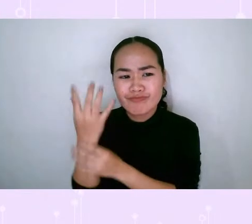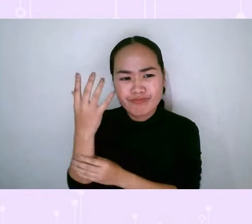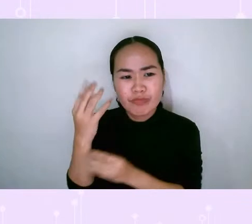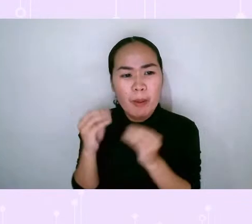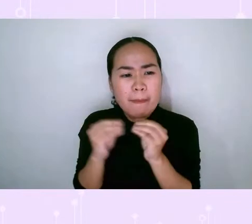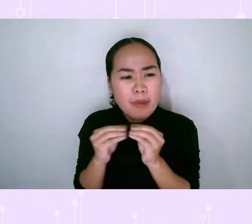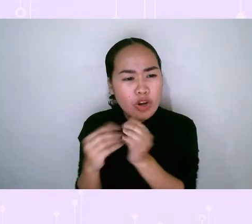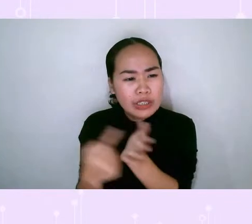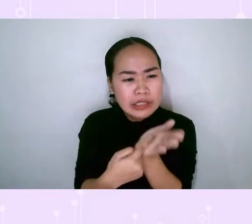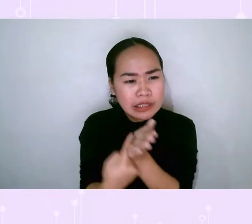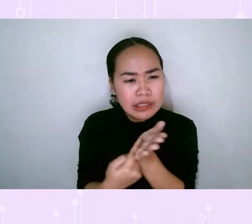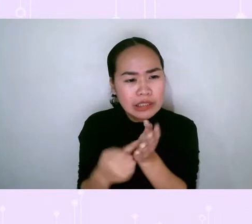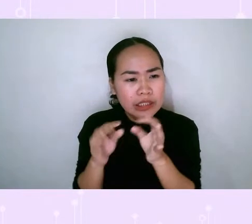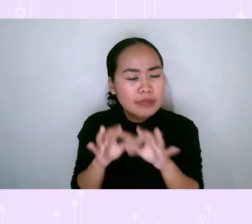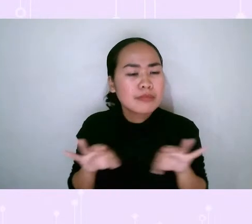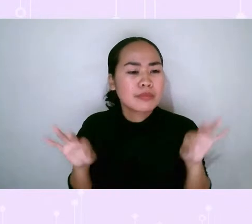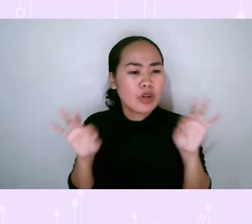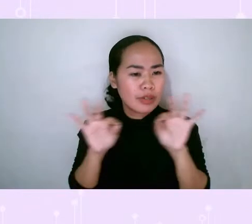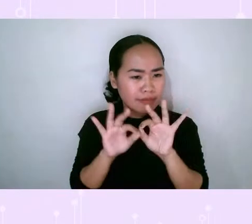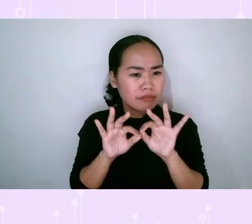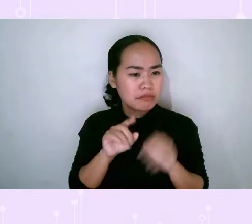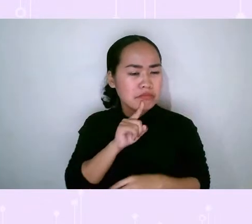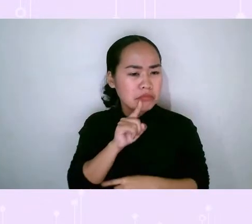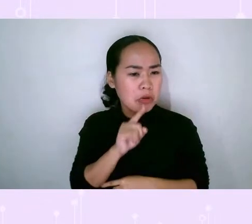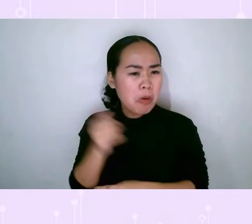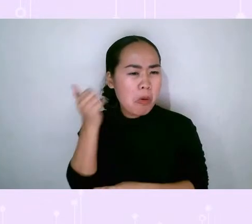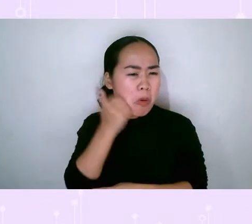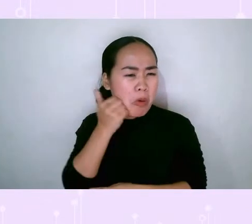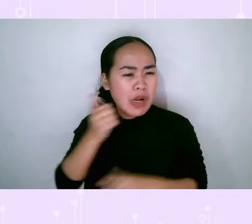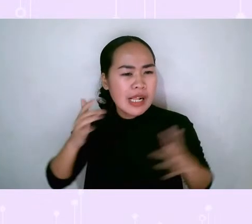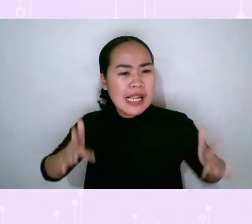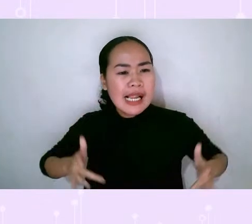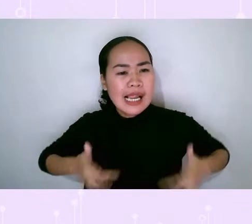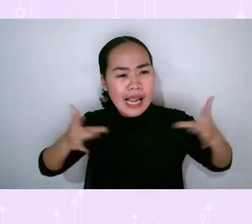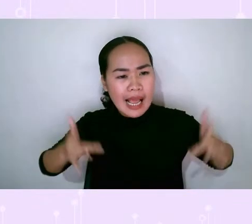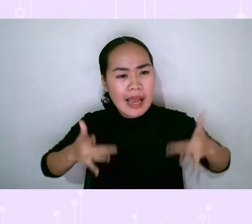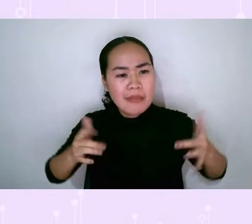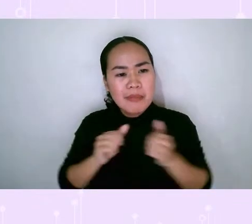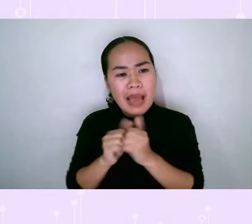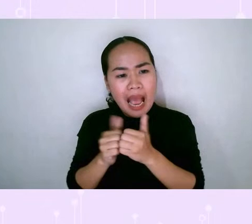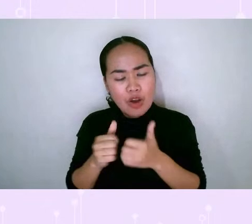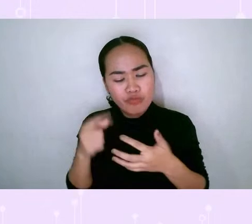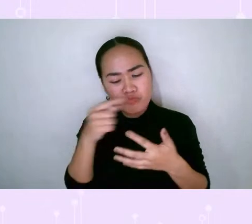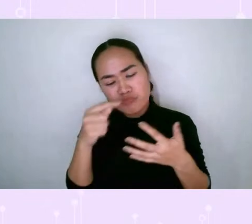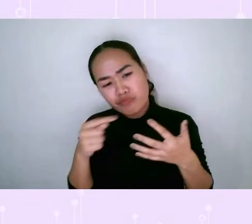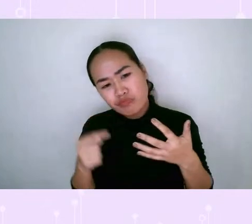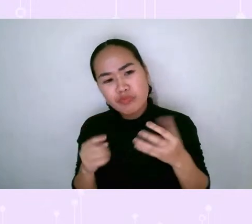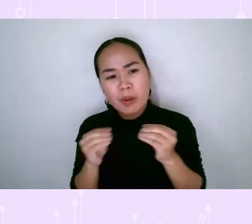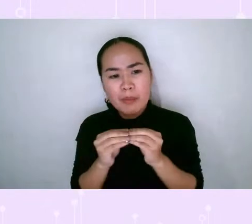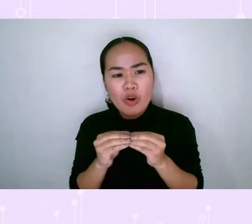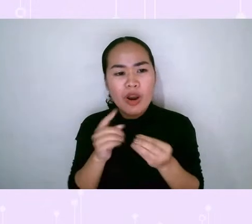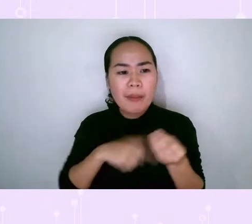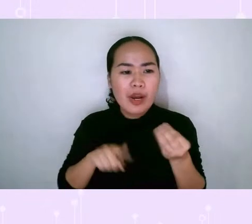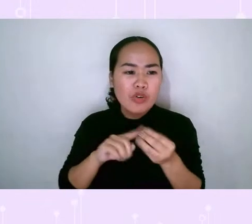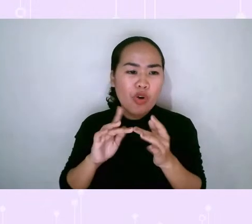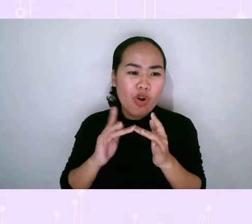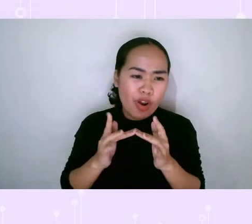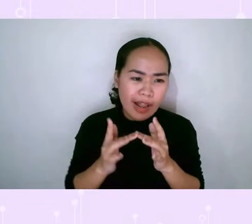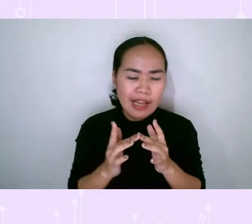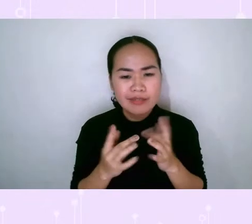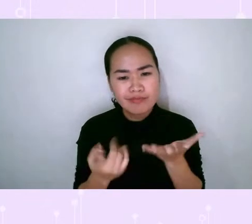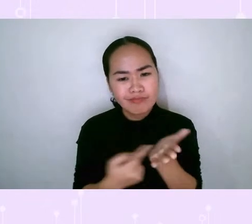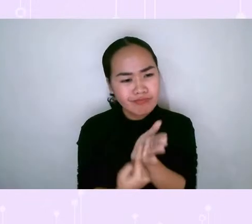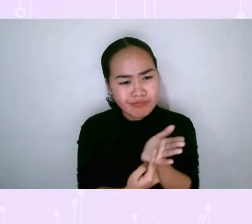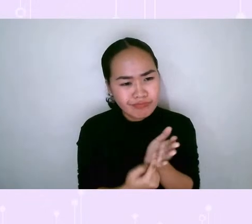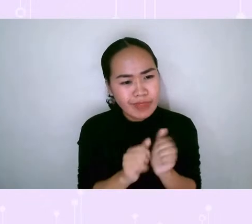becomes crucial and urgent. Our daily lives are now characterized by numerous digital interactions, We pay for our